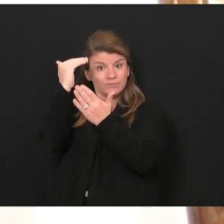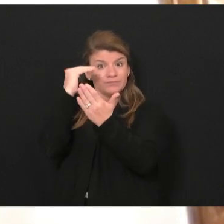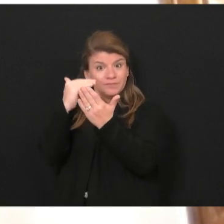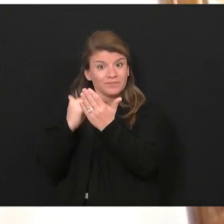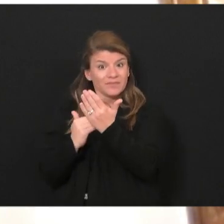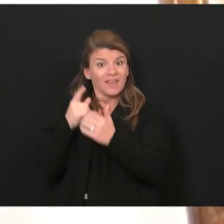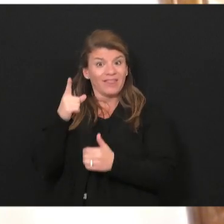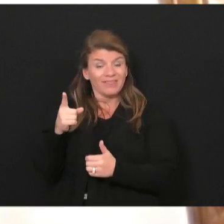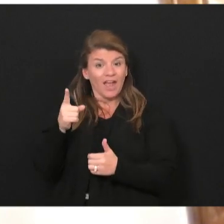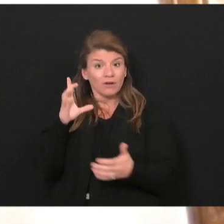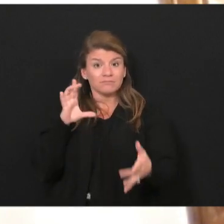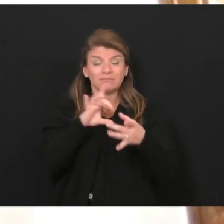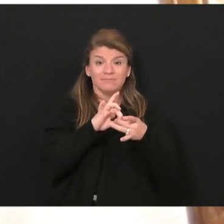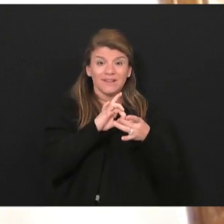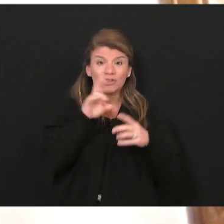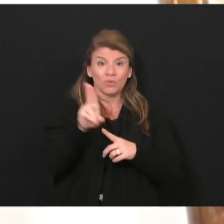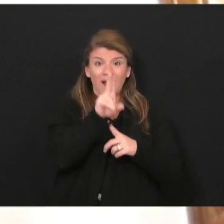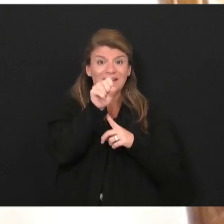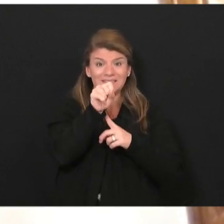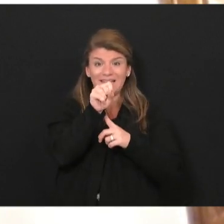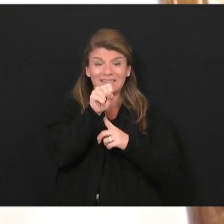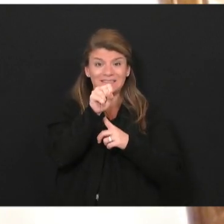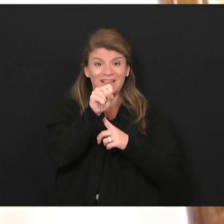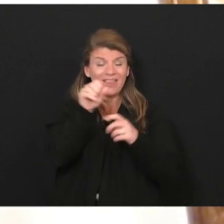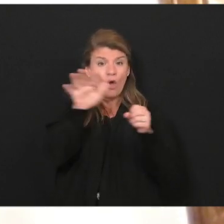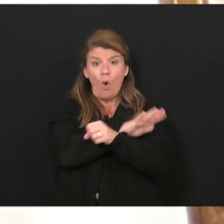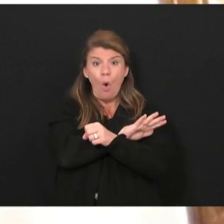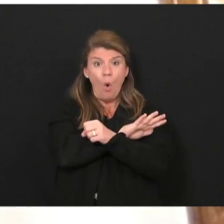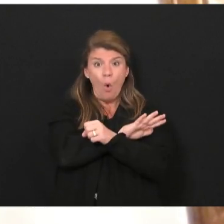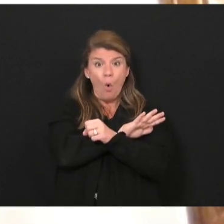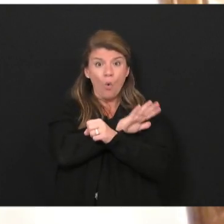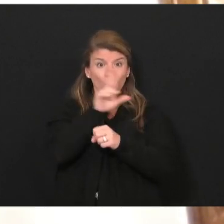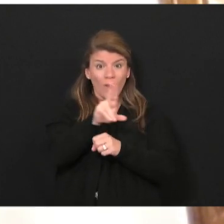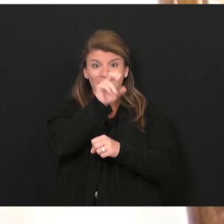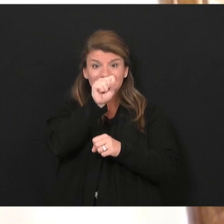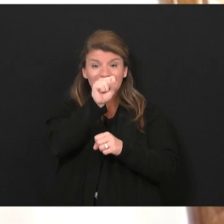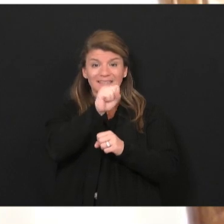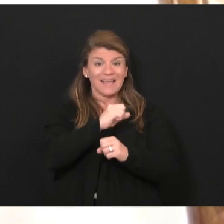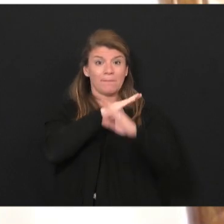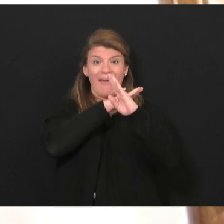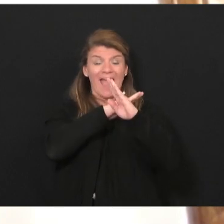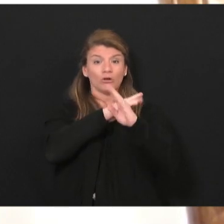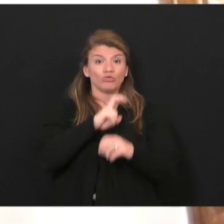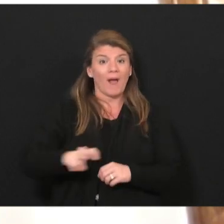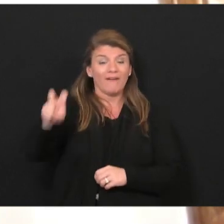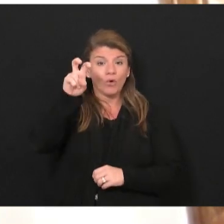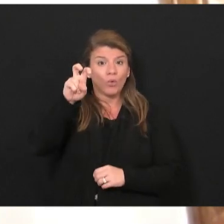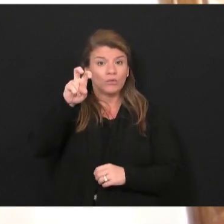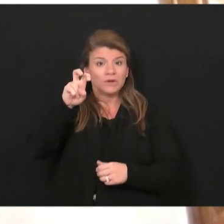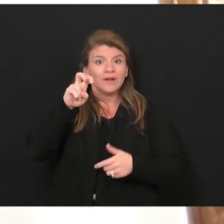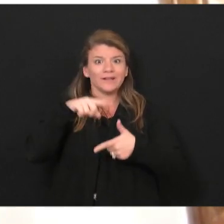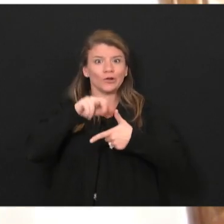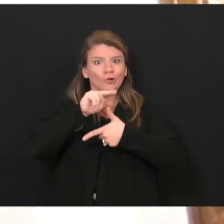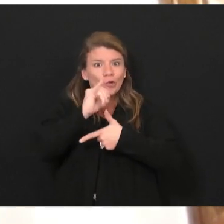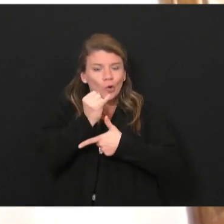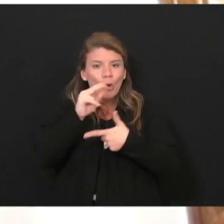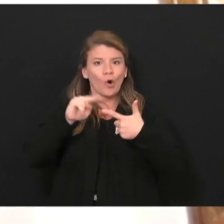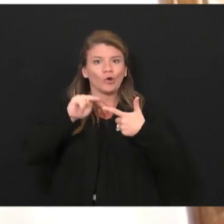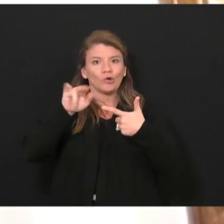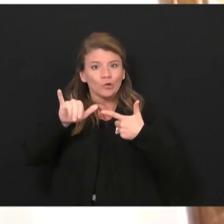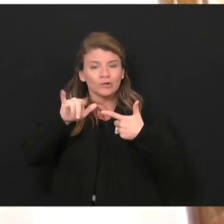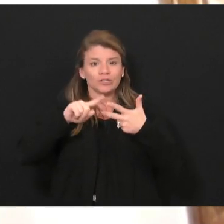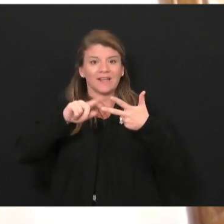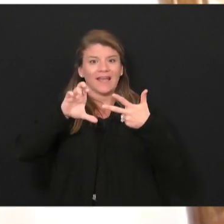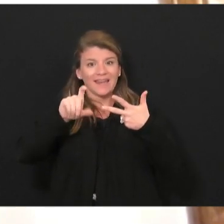United States ban on travel and guidance to New York, New Jersey, and Connecticut. And there is clear guidelines